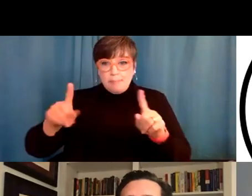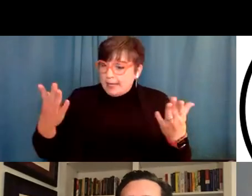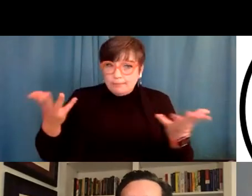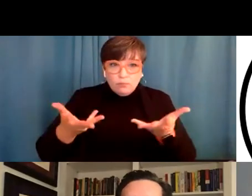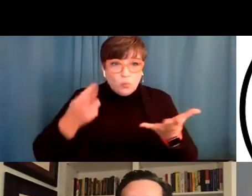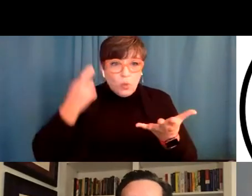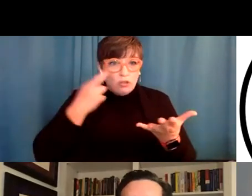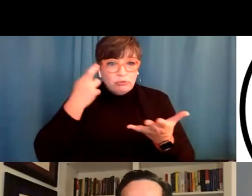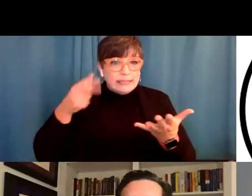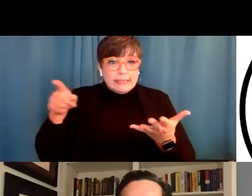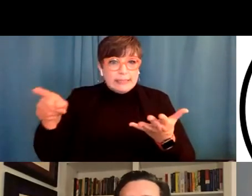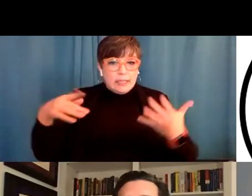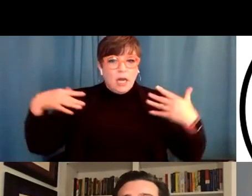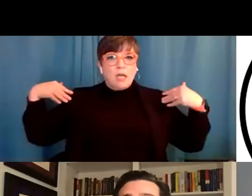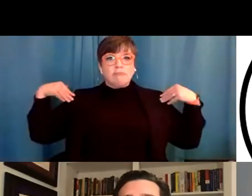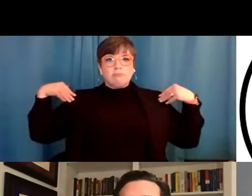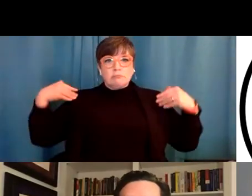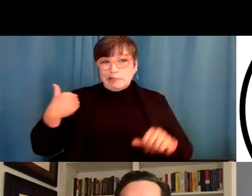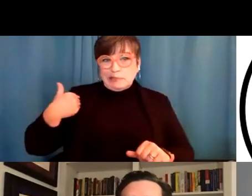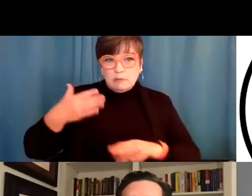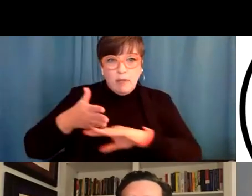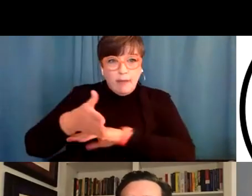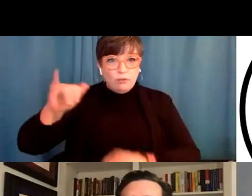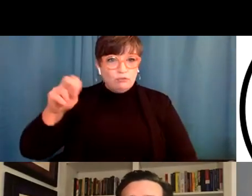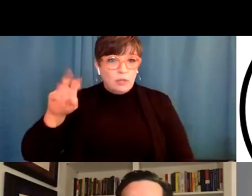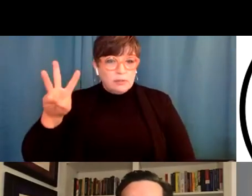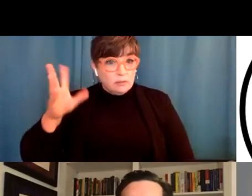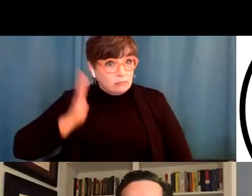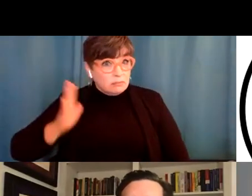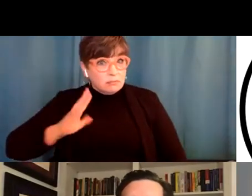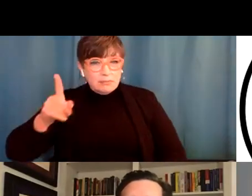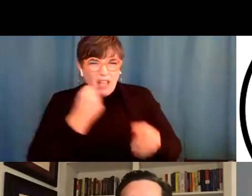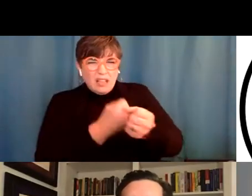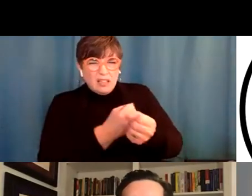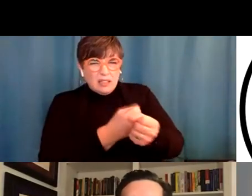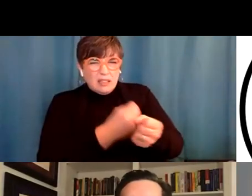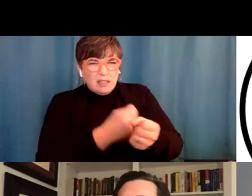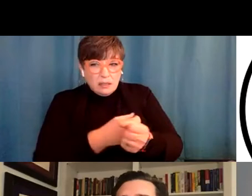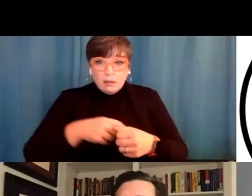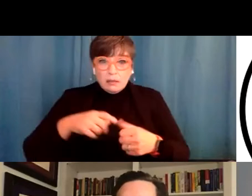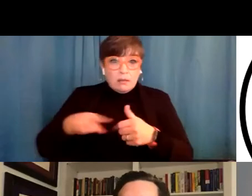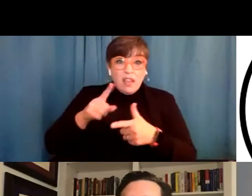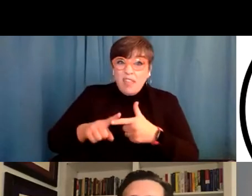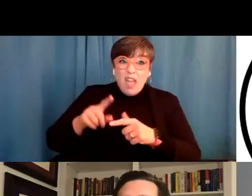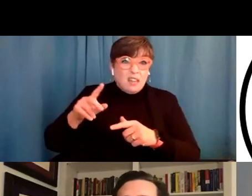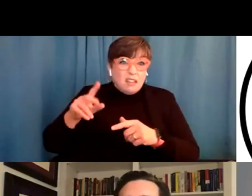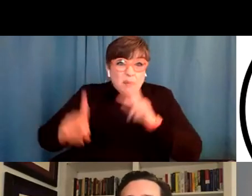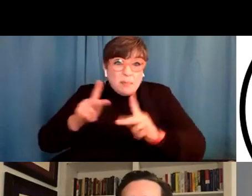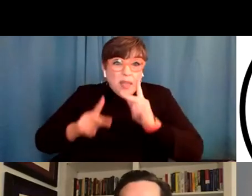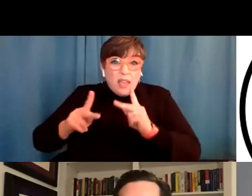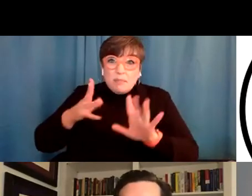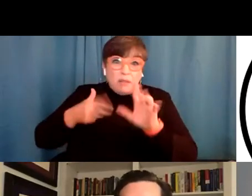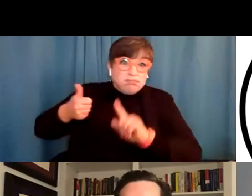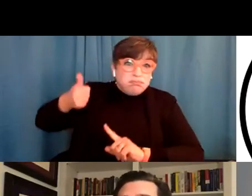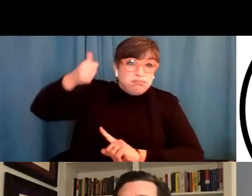them cover and credibility, and then a reaction to him was so negative, including among top GOP leaders, that he himself